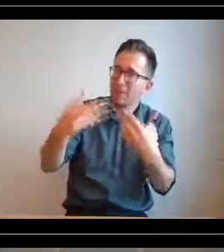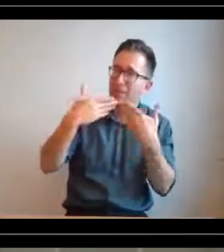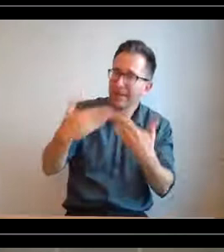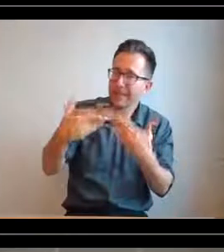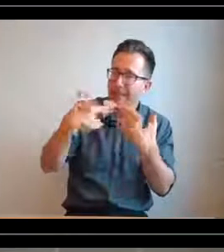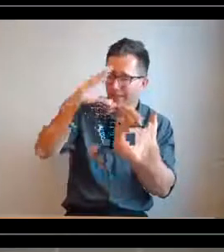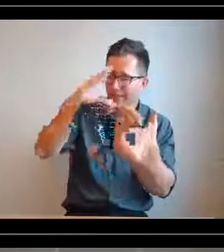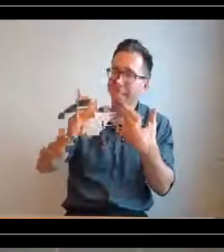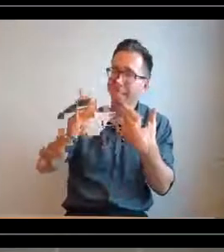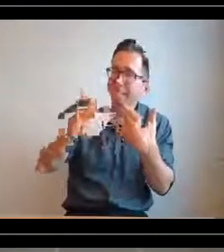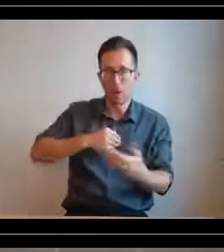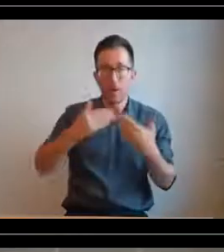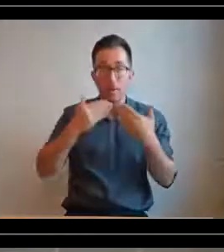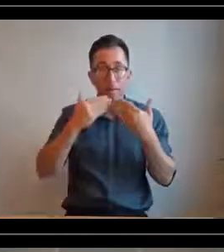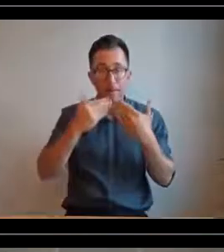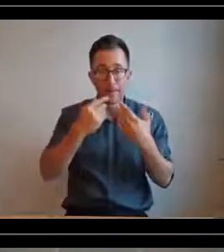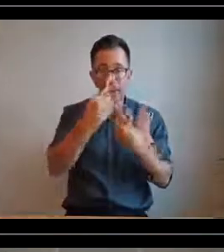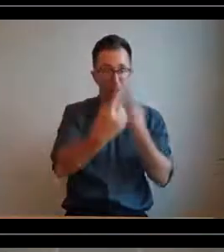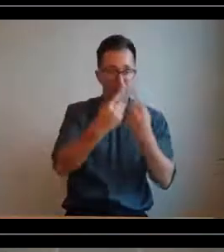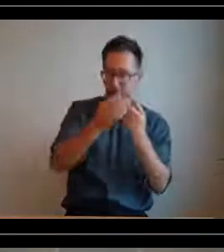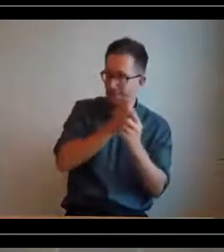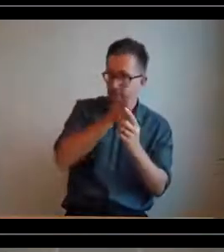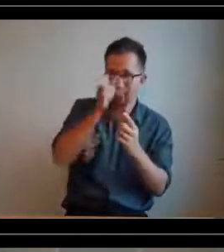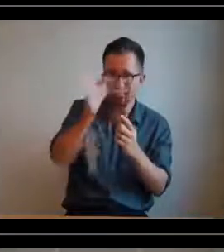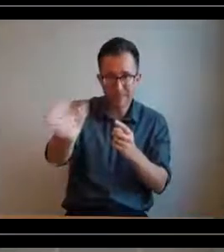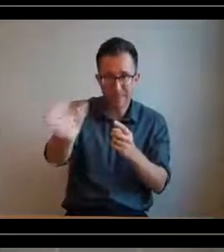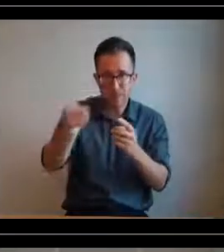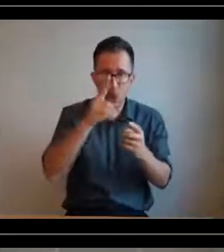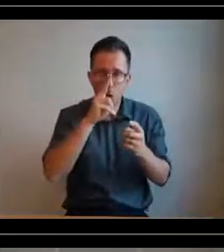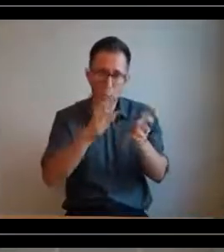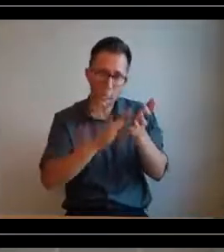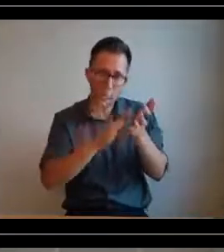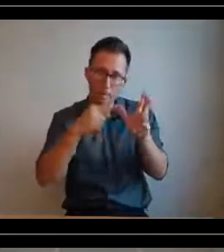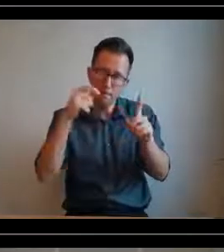the site and the maps and the guide.